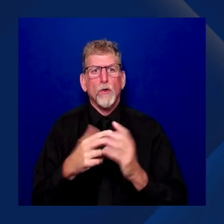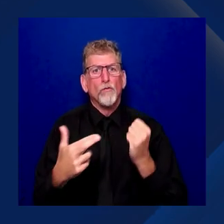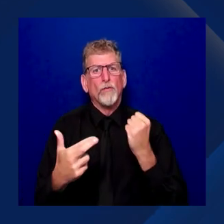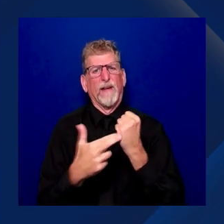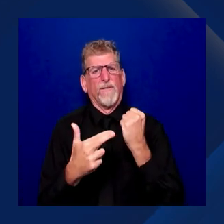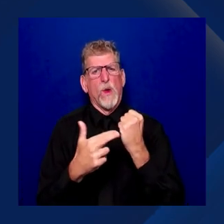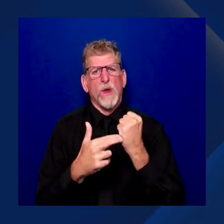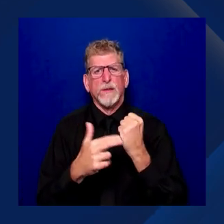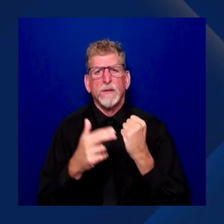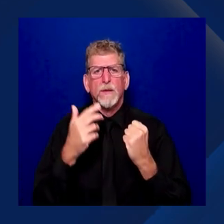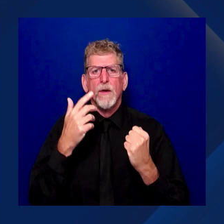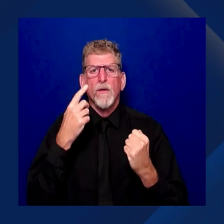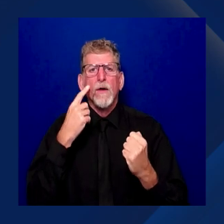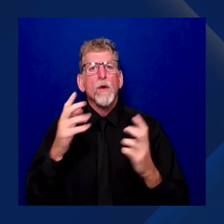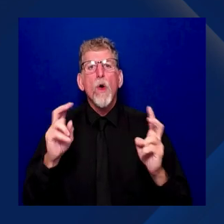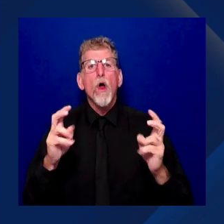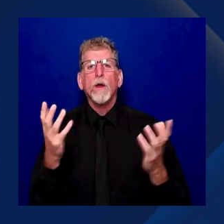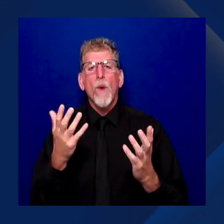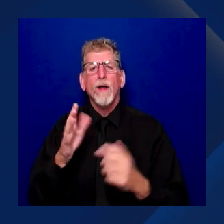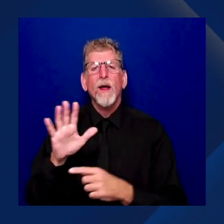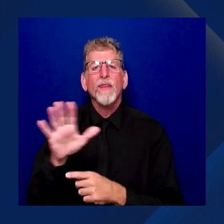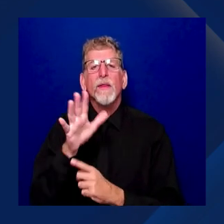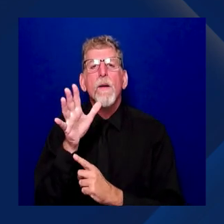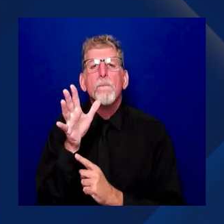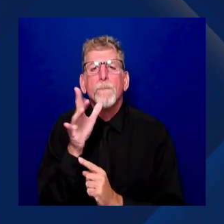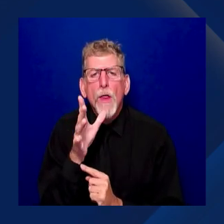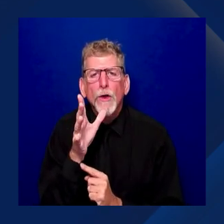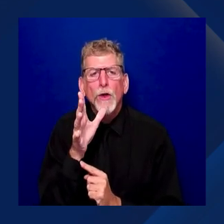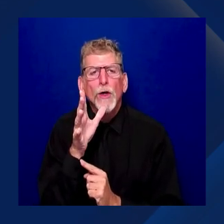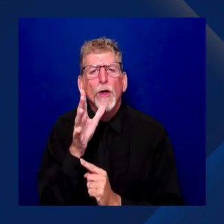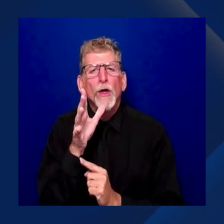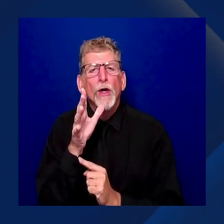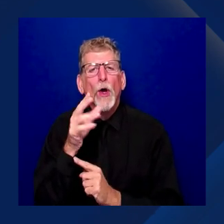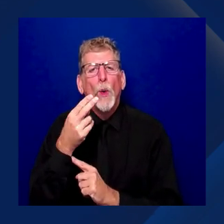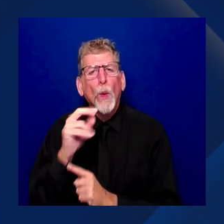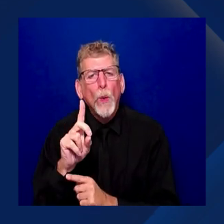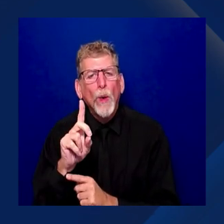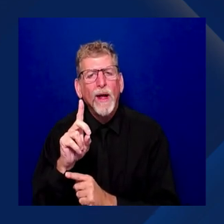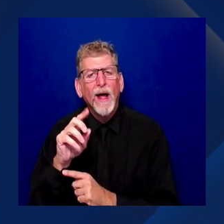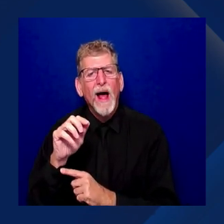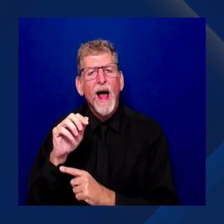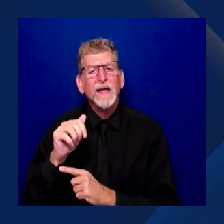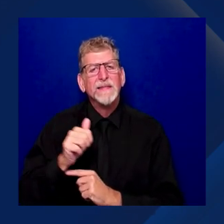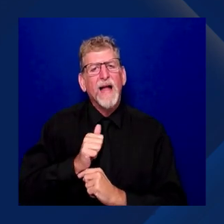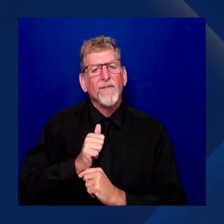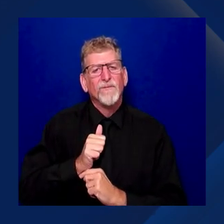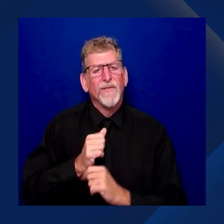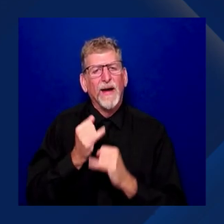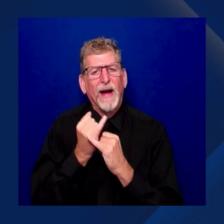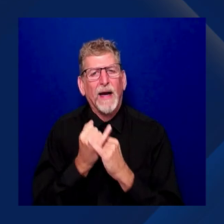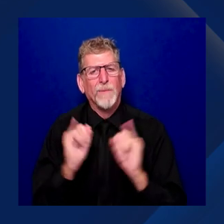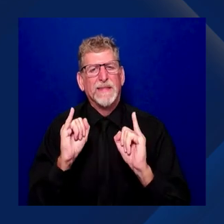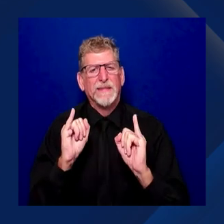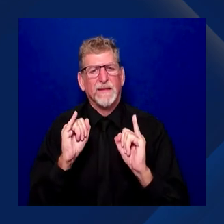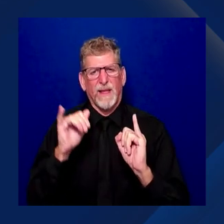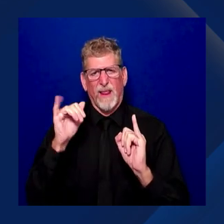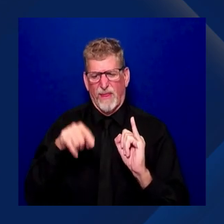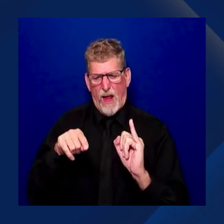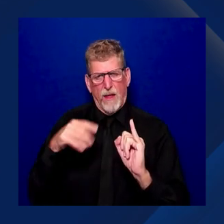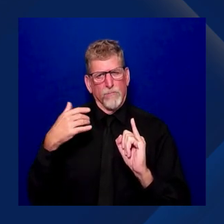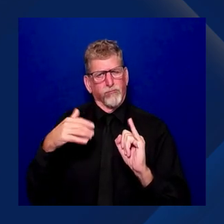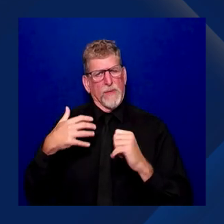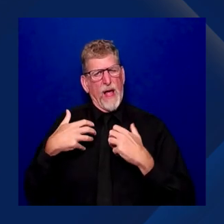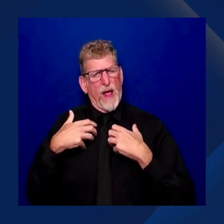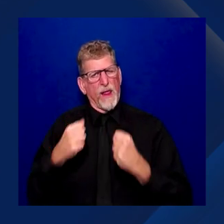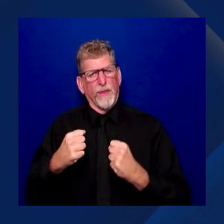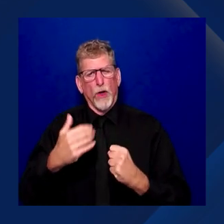mothering self-efficacy, that confidence that they develop to be a good mother should not wait